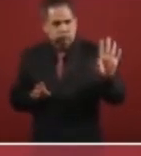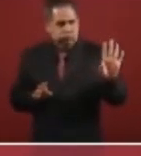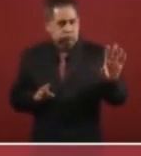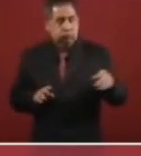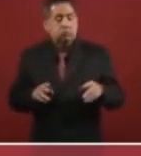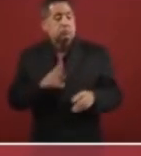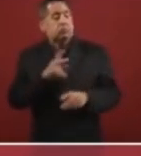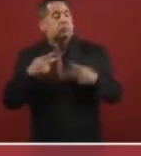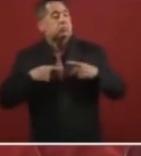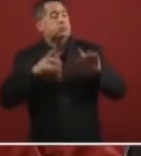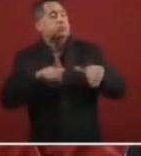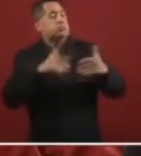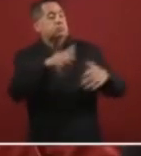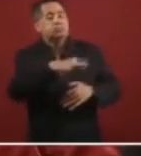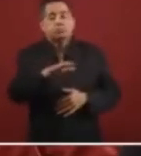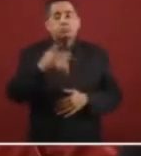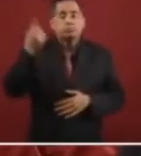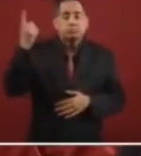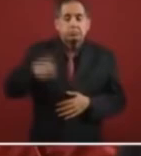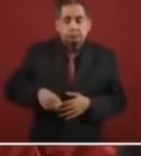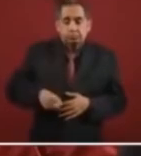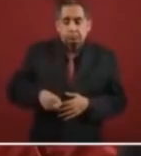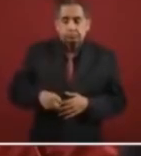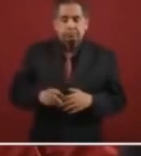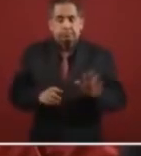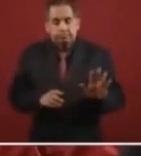manda. No, the people are in charge.